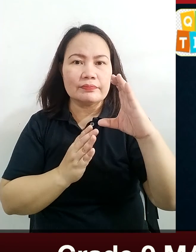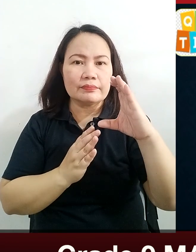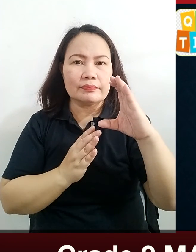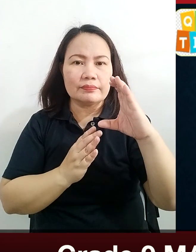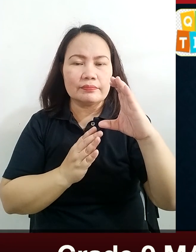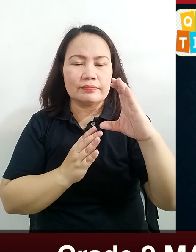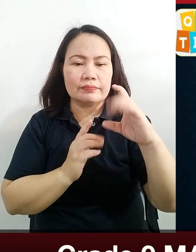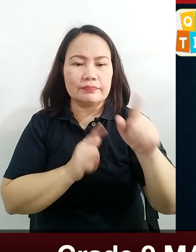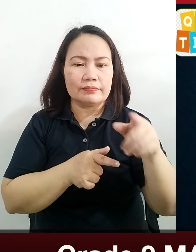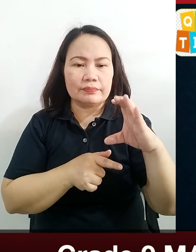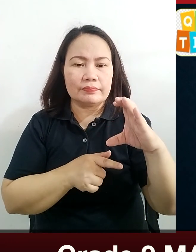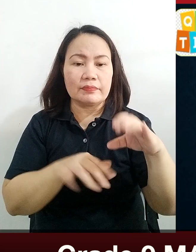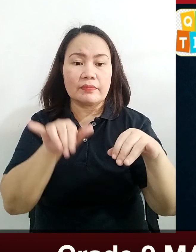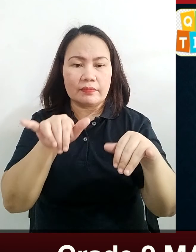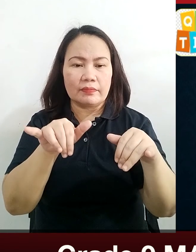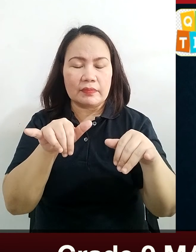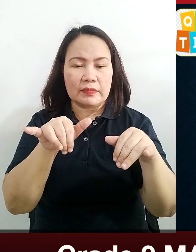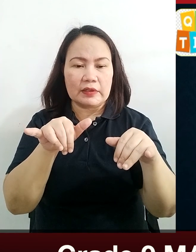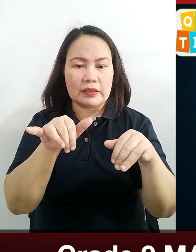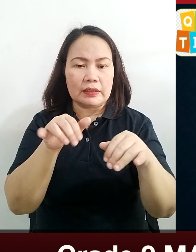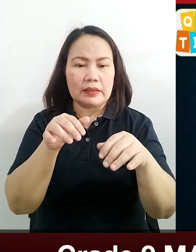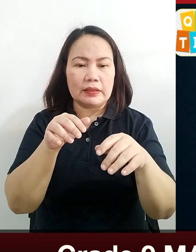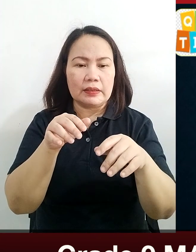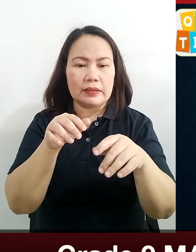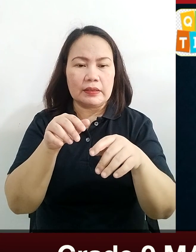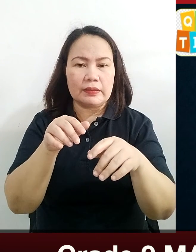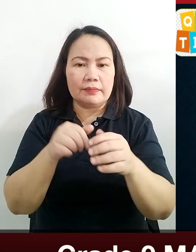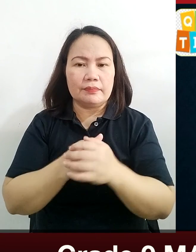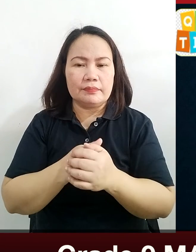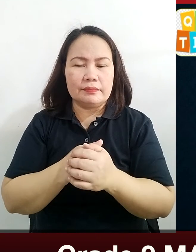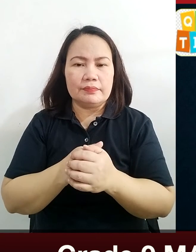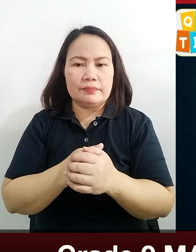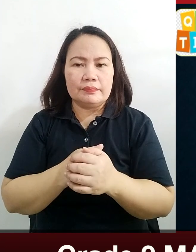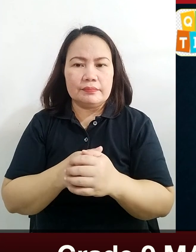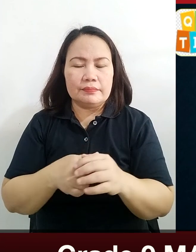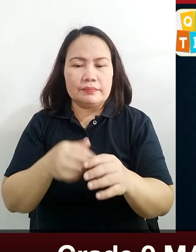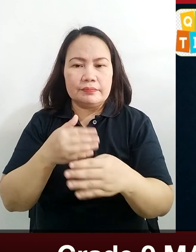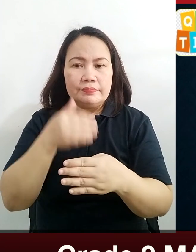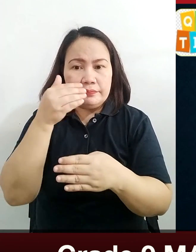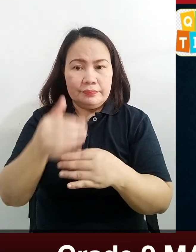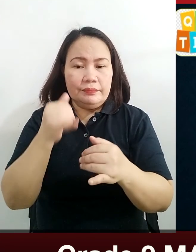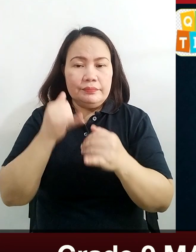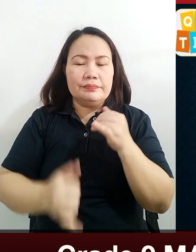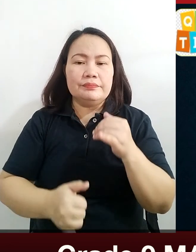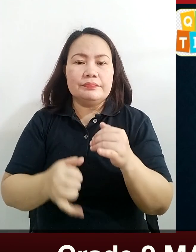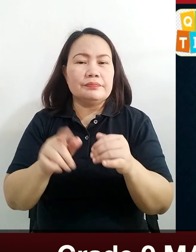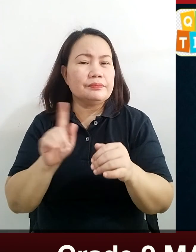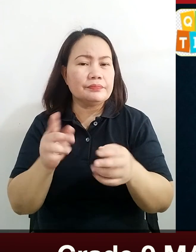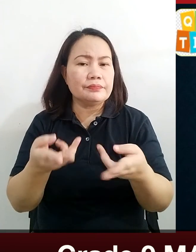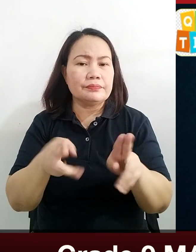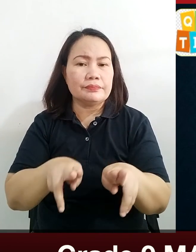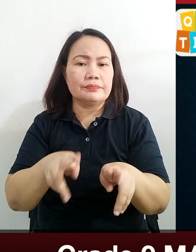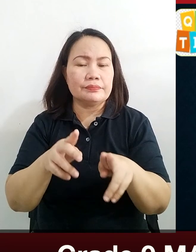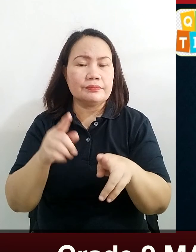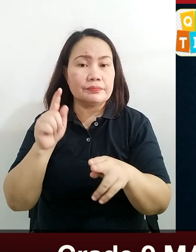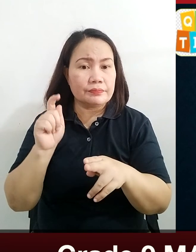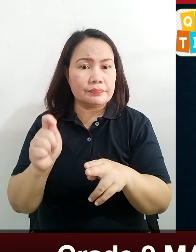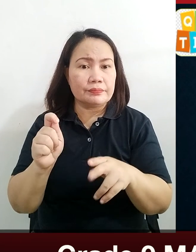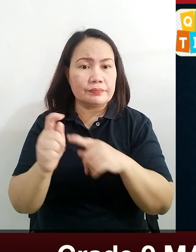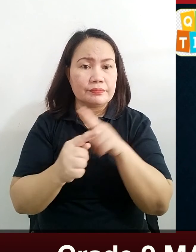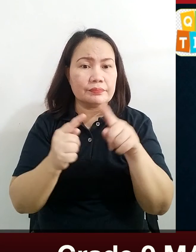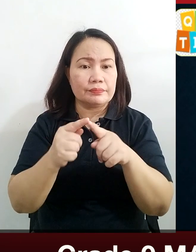Okay, so the answer is letter C, y is equal to 5x. Next, this is the last question.